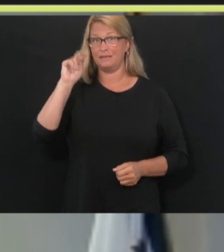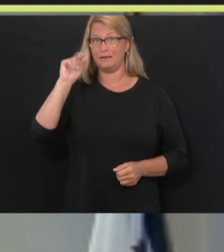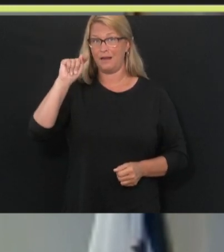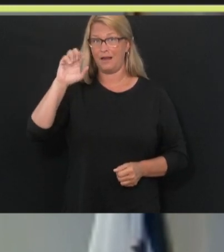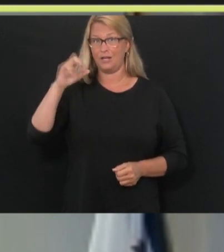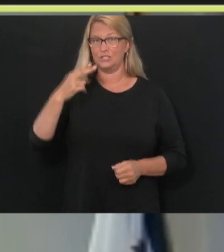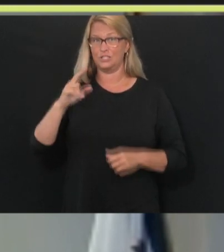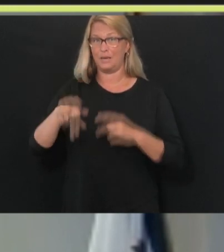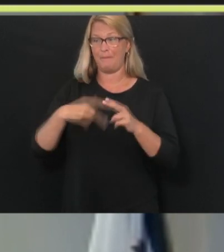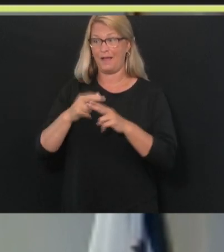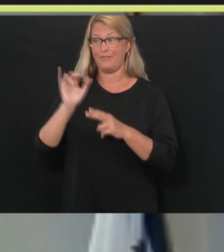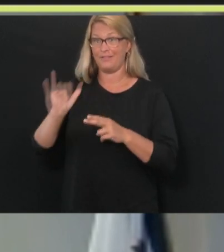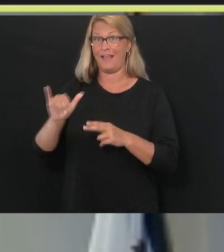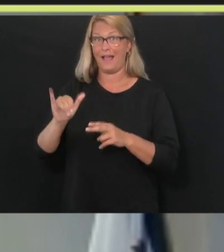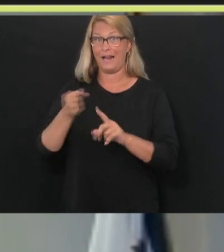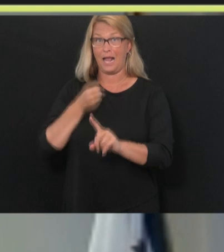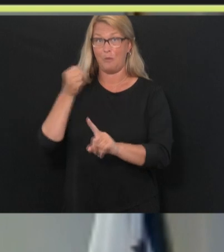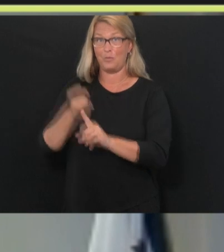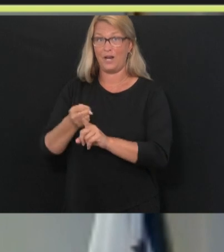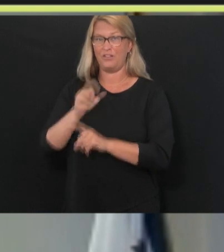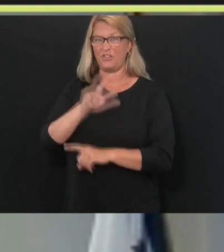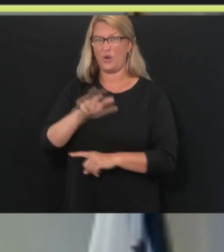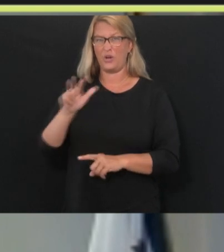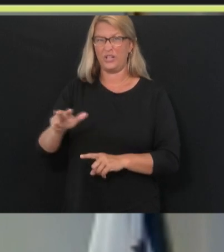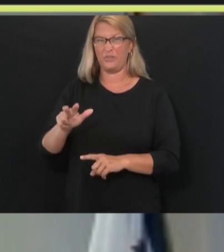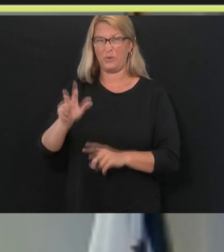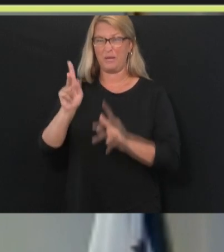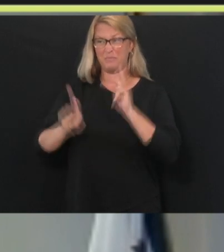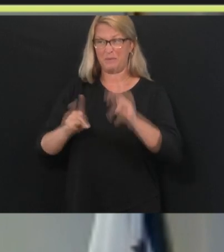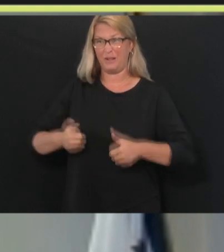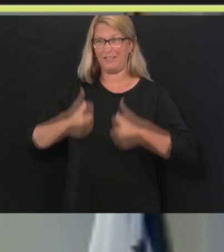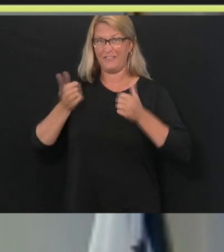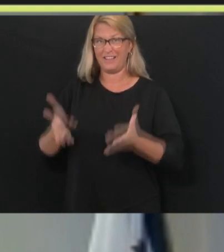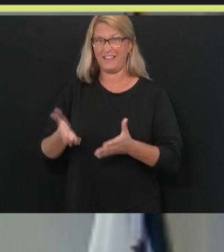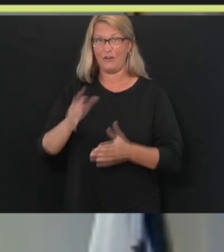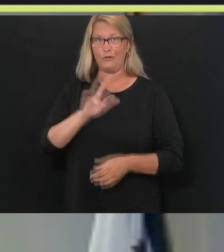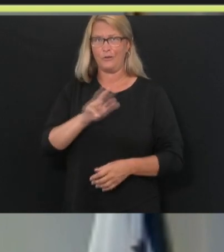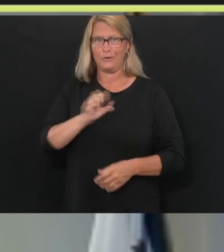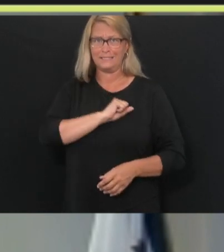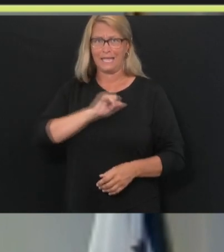that outbreak, 33 residents and 13 staff at this point.